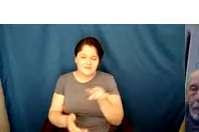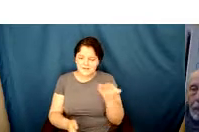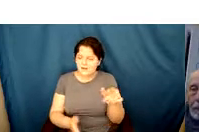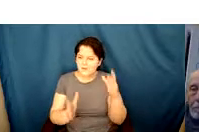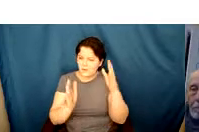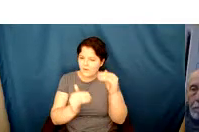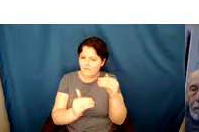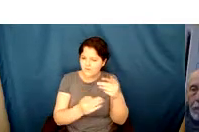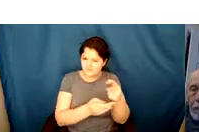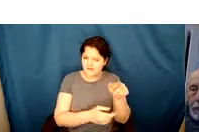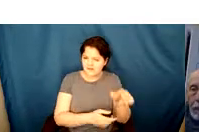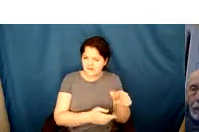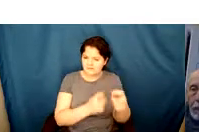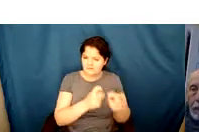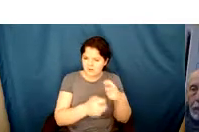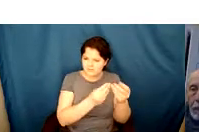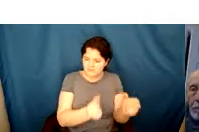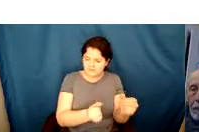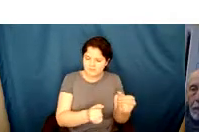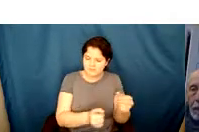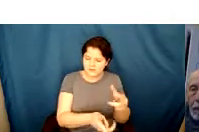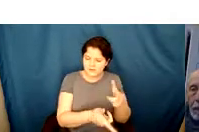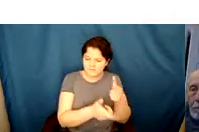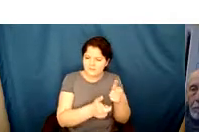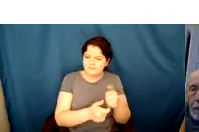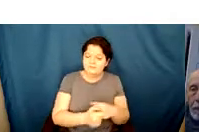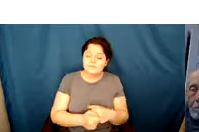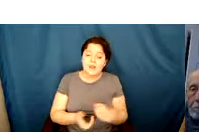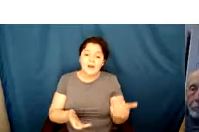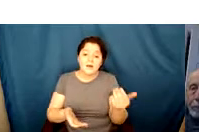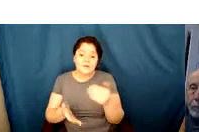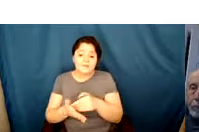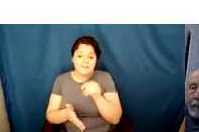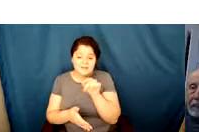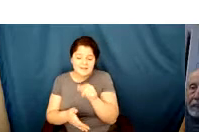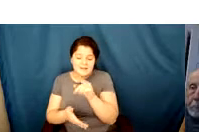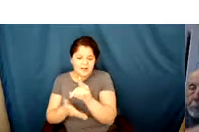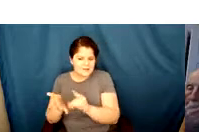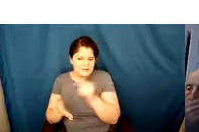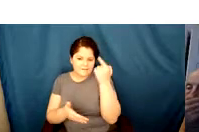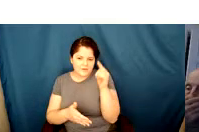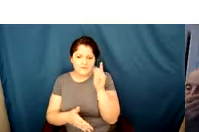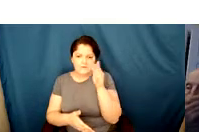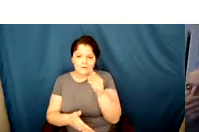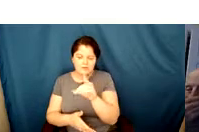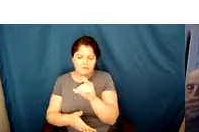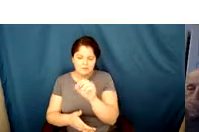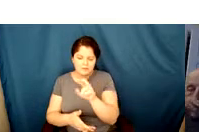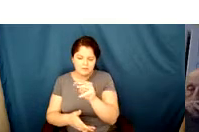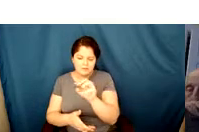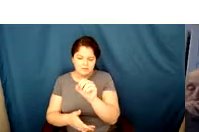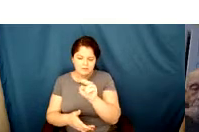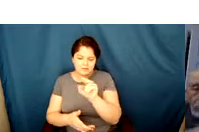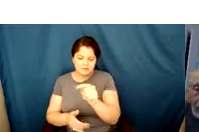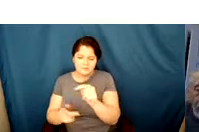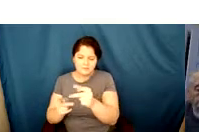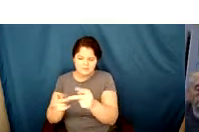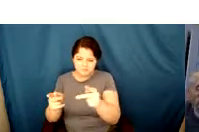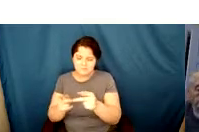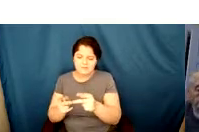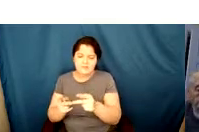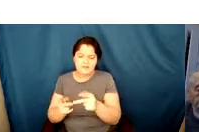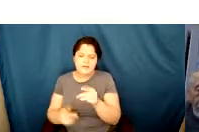possible. But now getting back to the designs for the future Dormont Junction station, I want to turn it over to